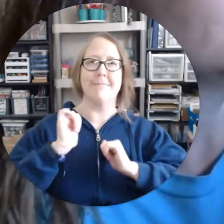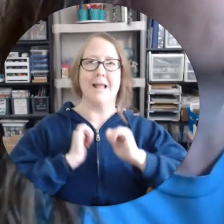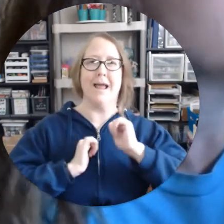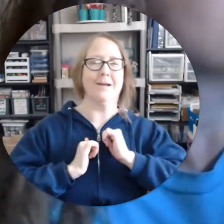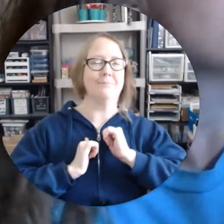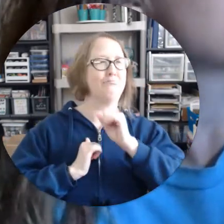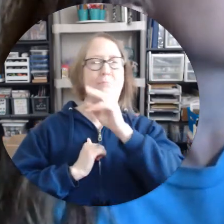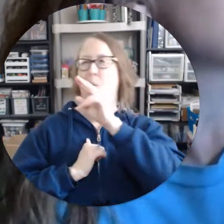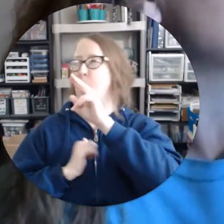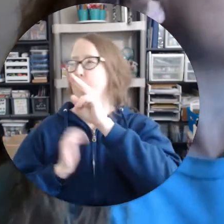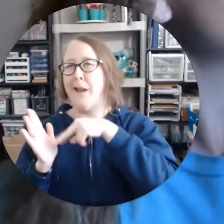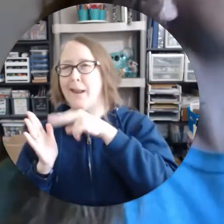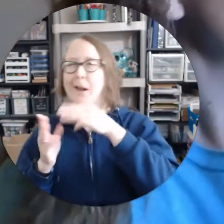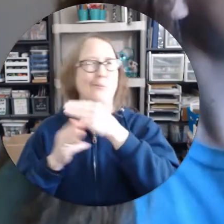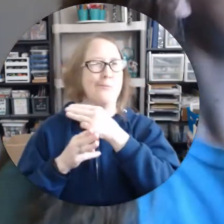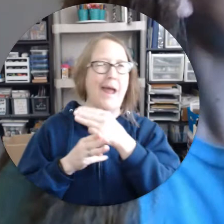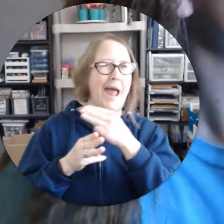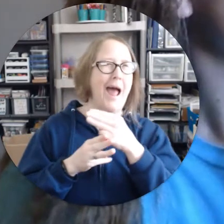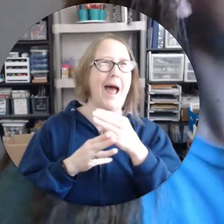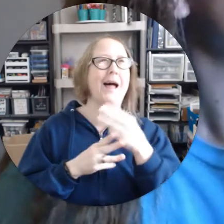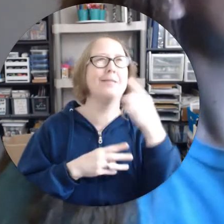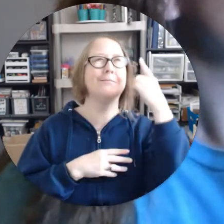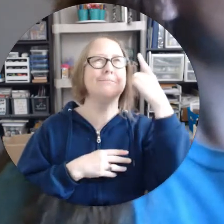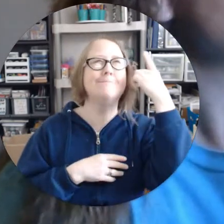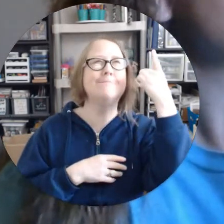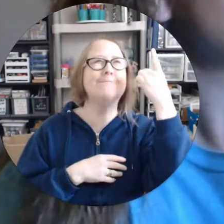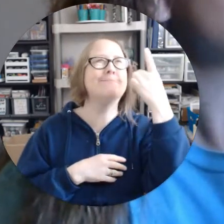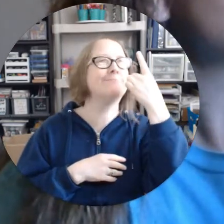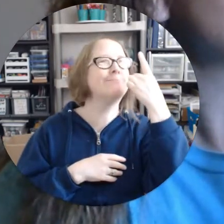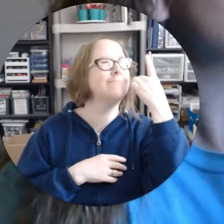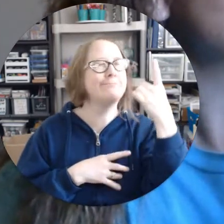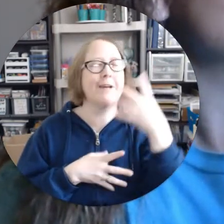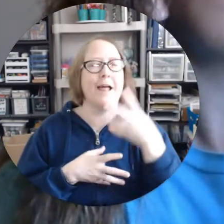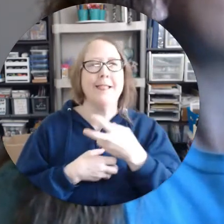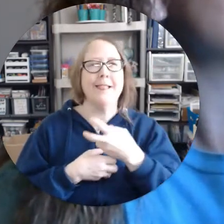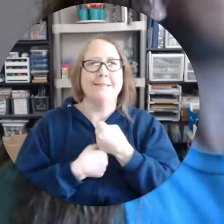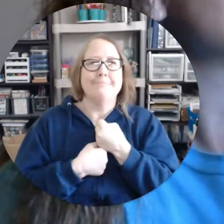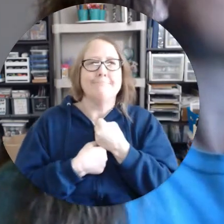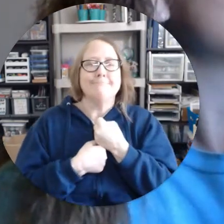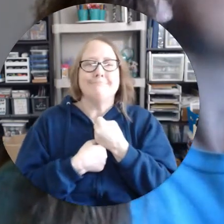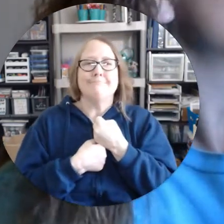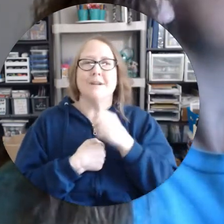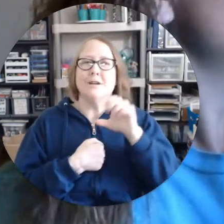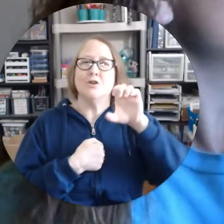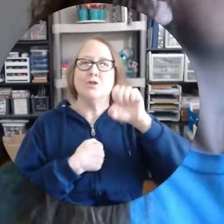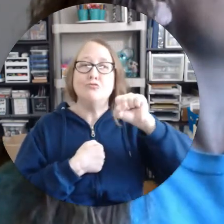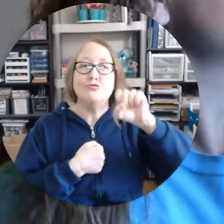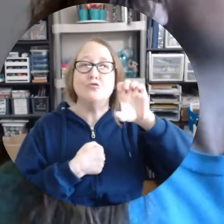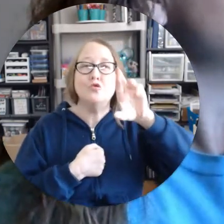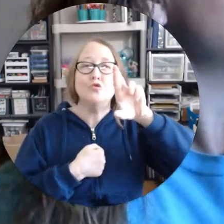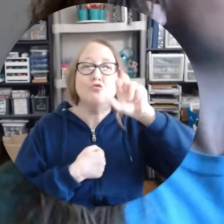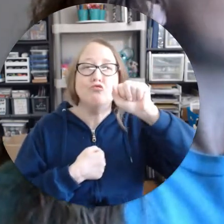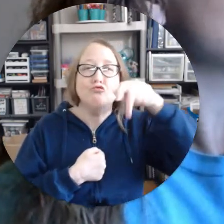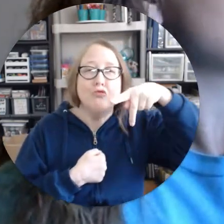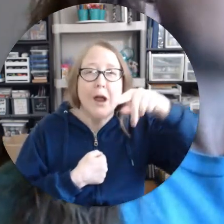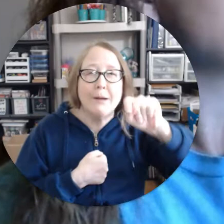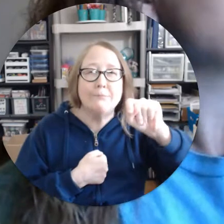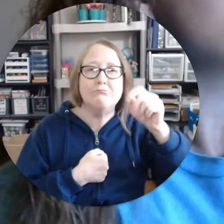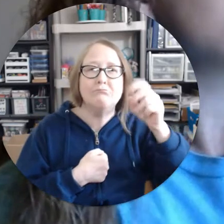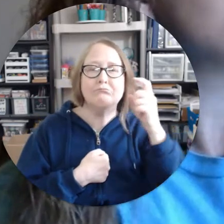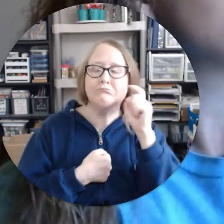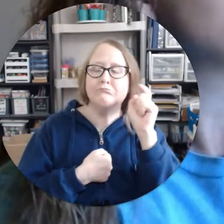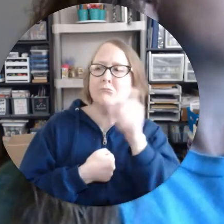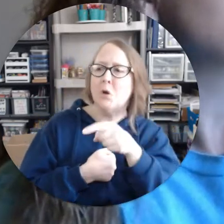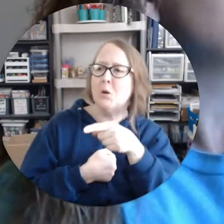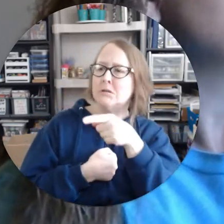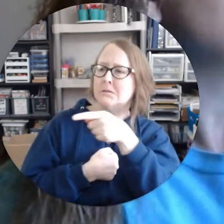reading. Clutching her script during recess, she noticed Bo sitting alone on a